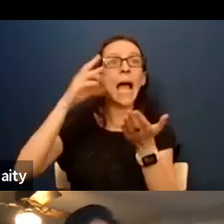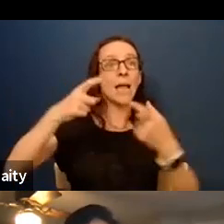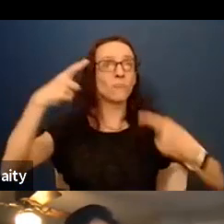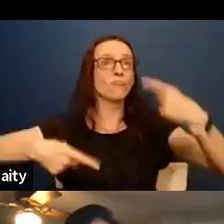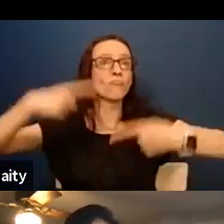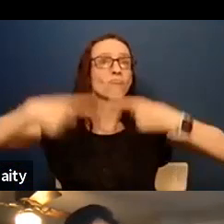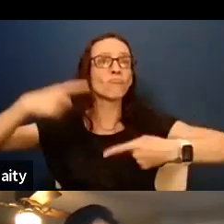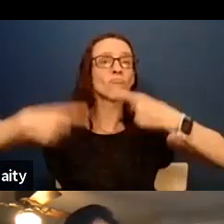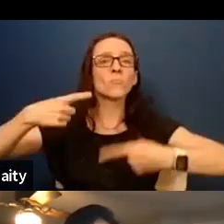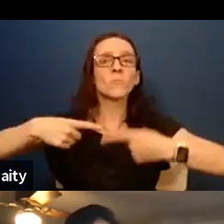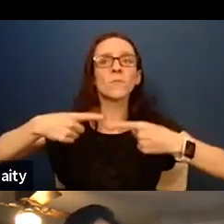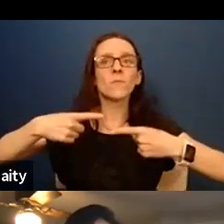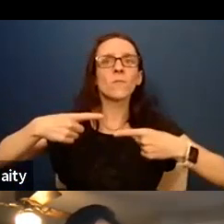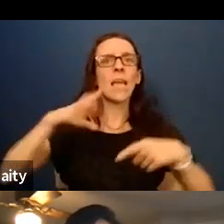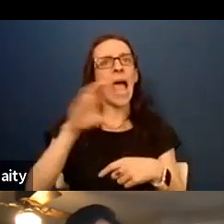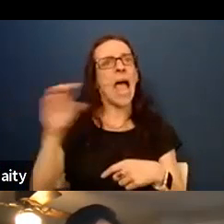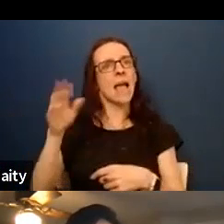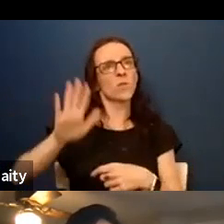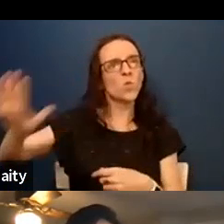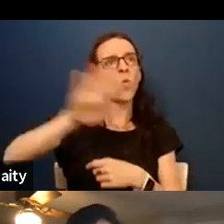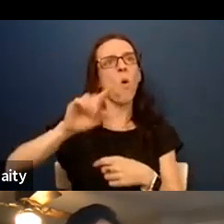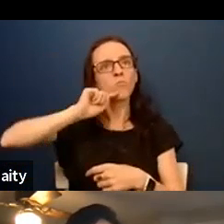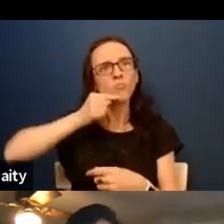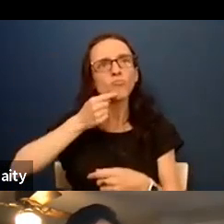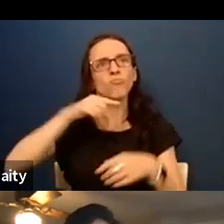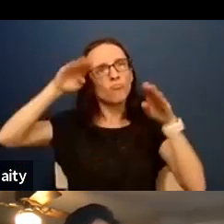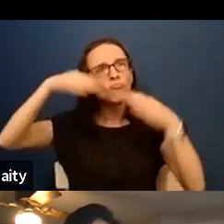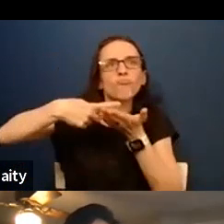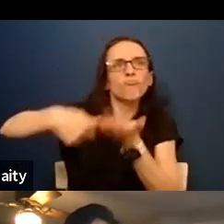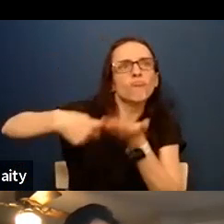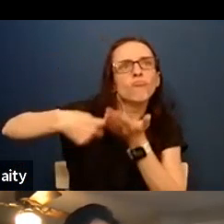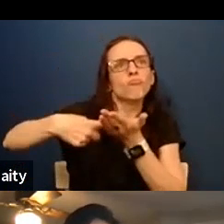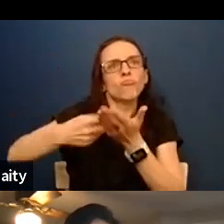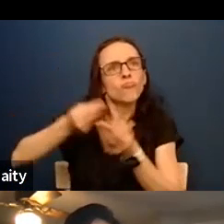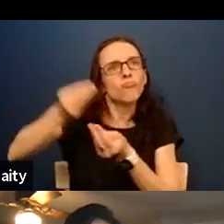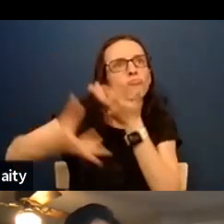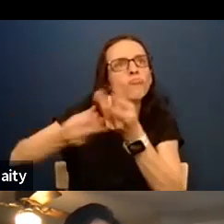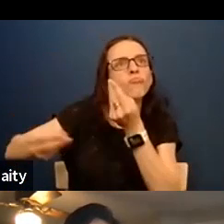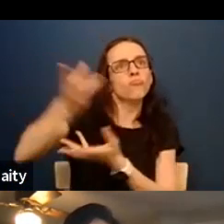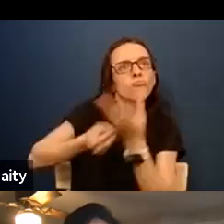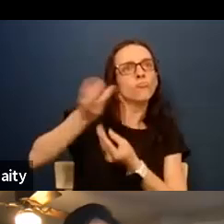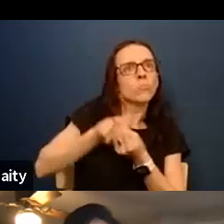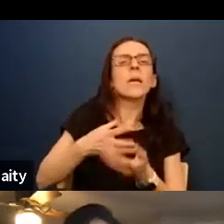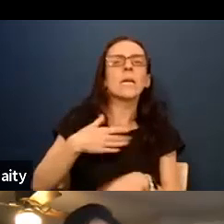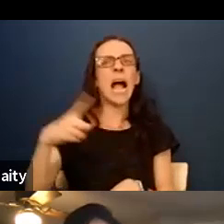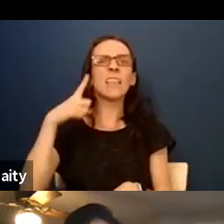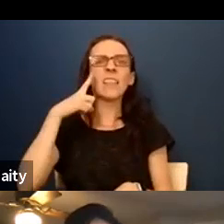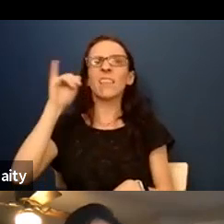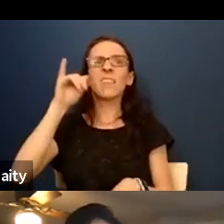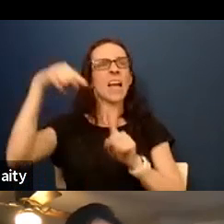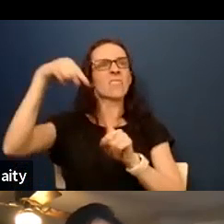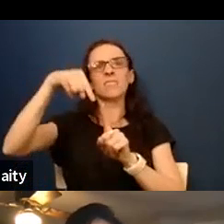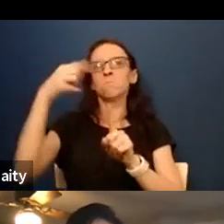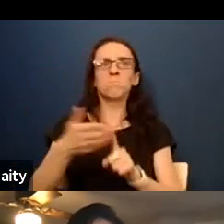I hope in the rigor of it, and hope that it continues, because that's where I believe some of the best